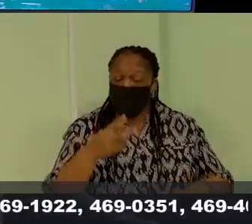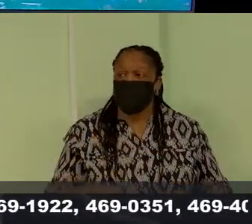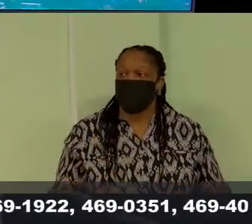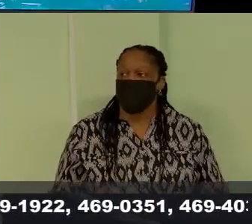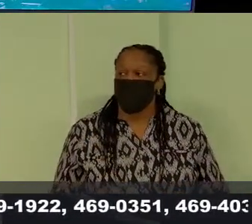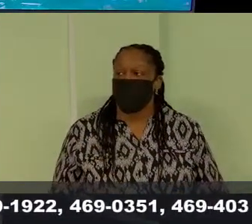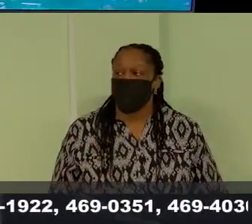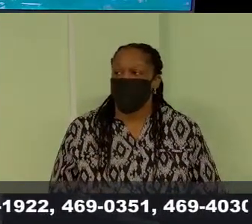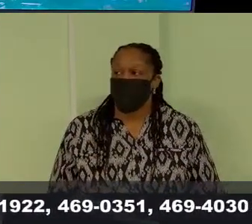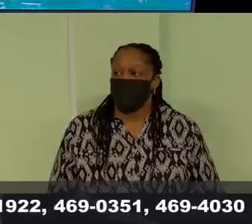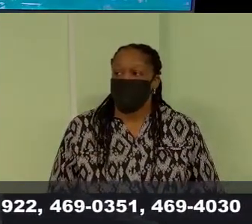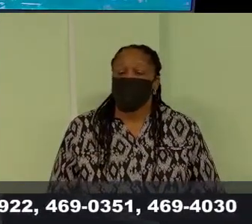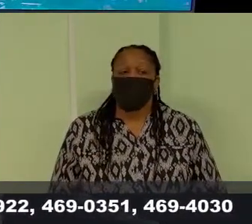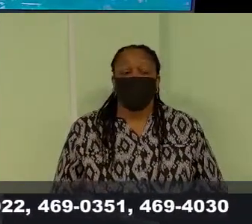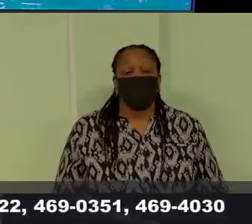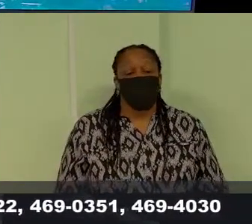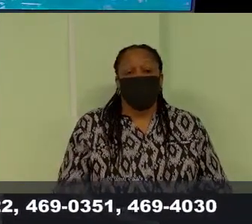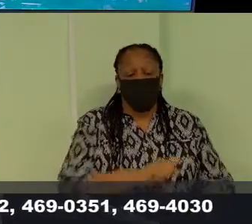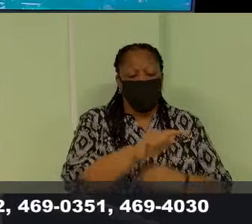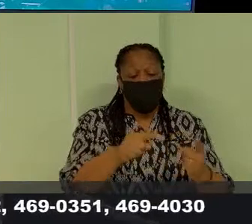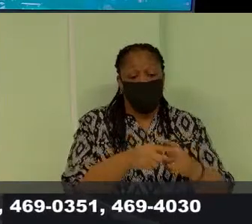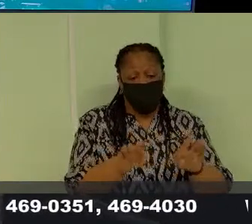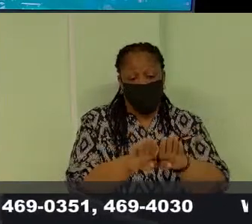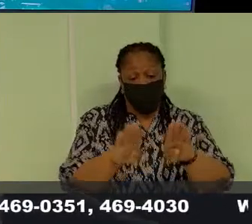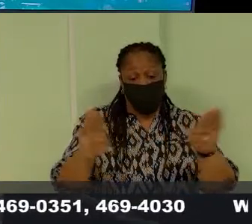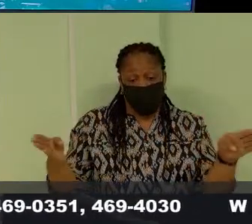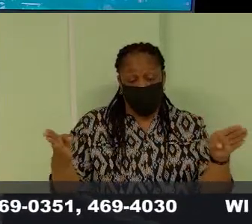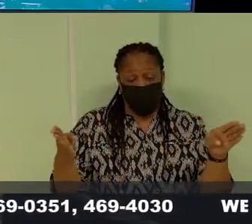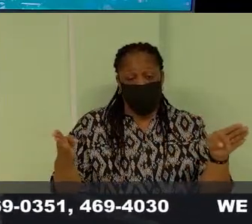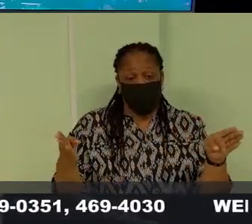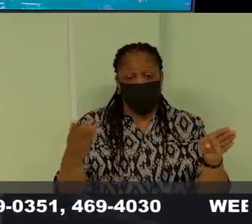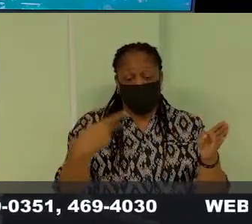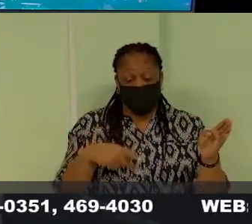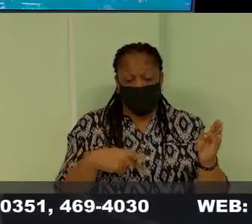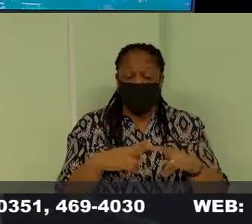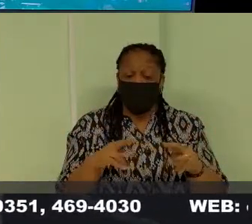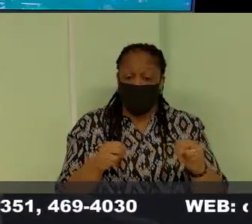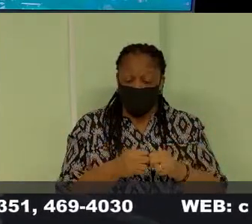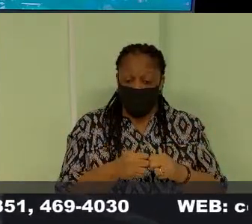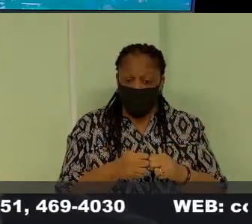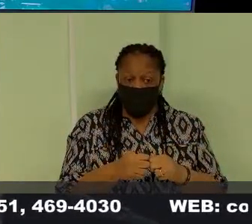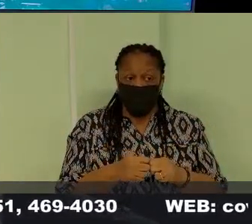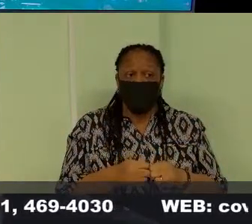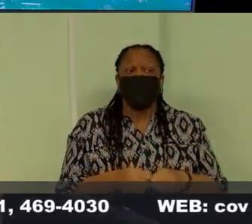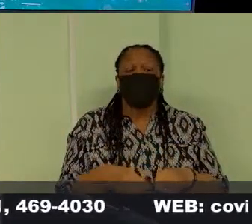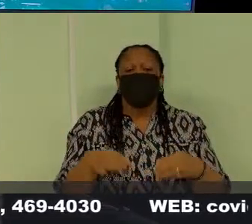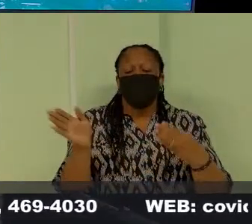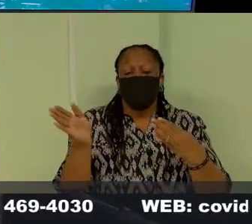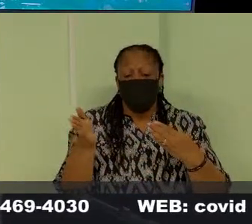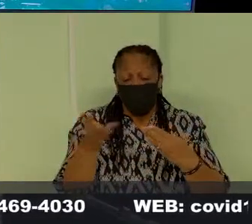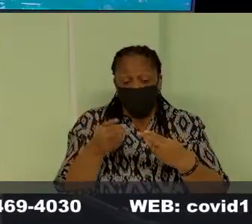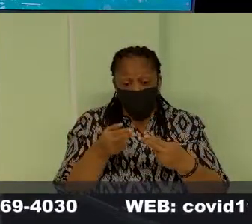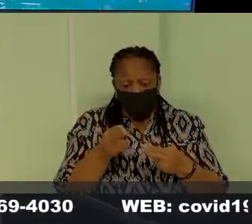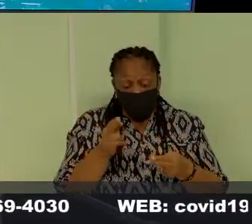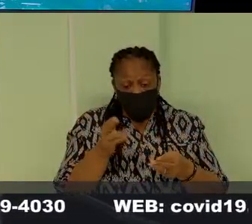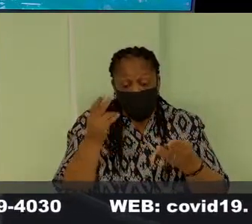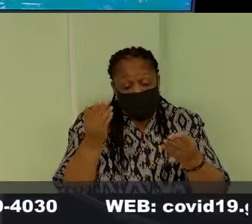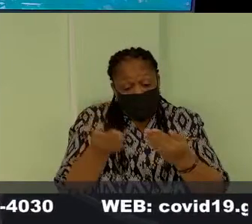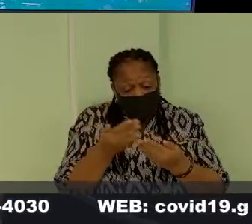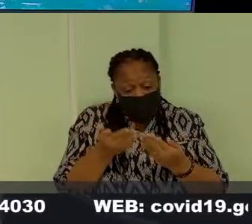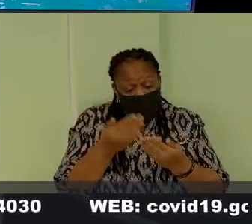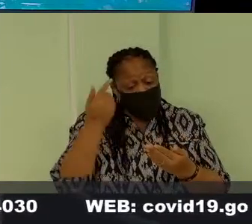an increased risk of the virus being reintroduced into the Federation, and we need to adhere to the measures. And one